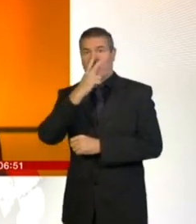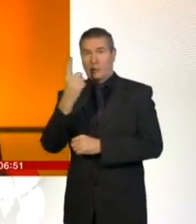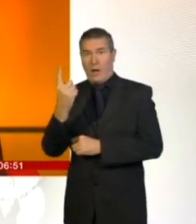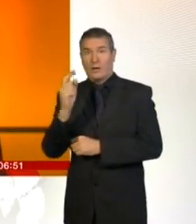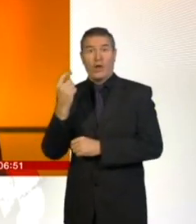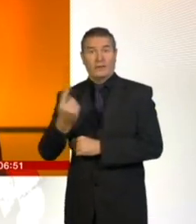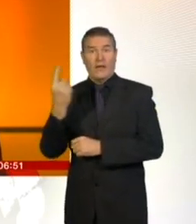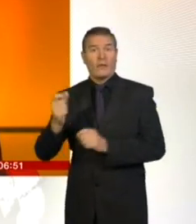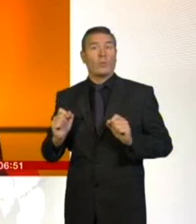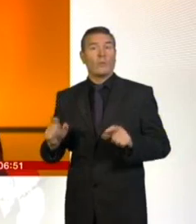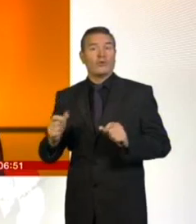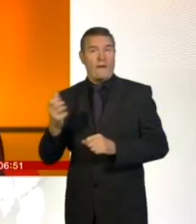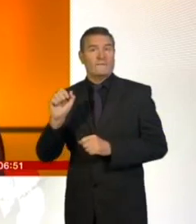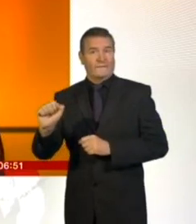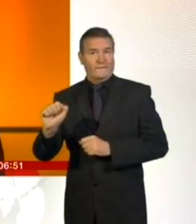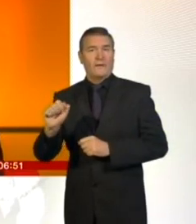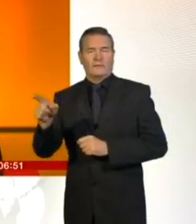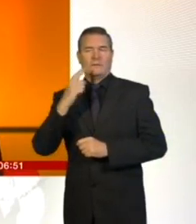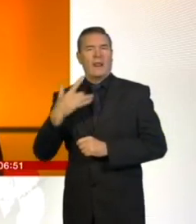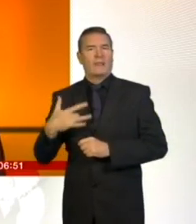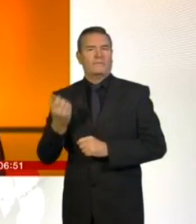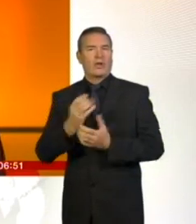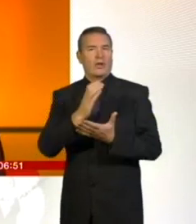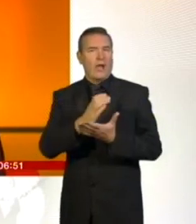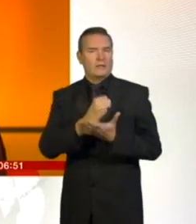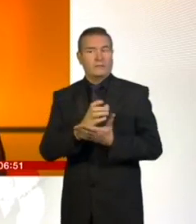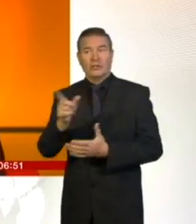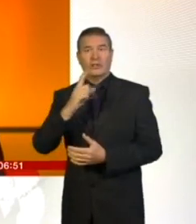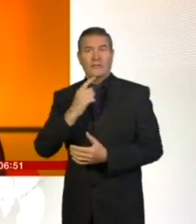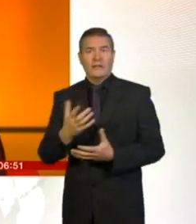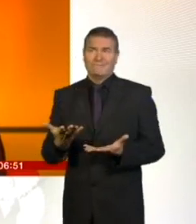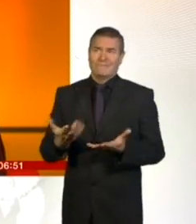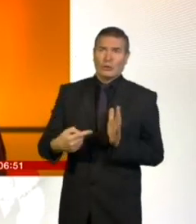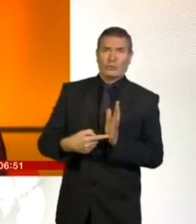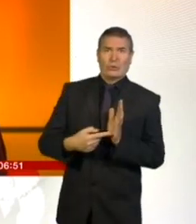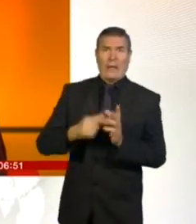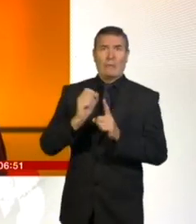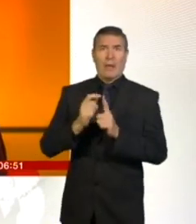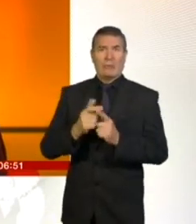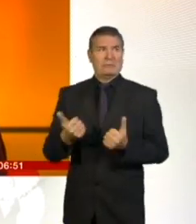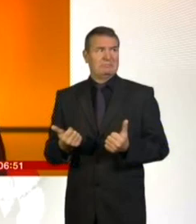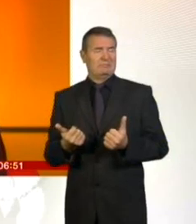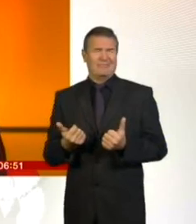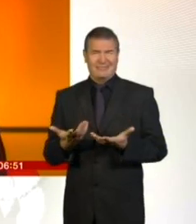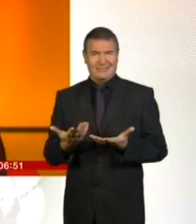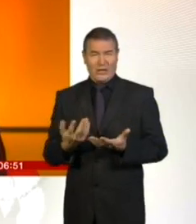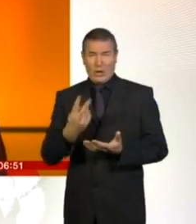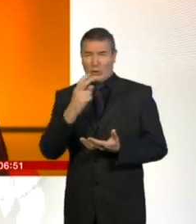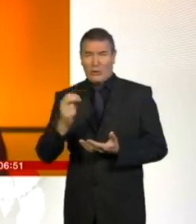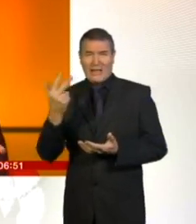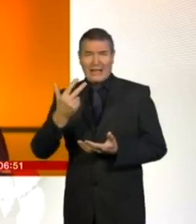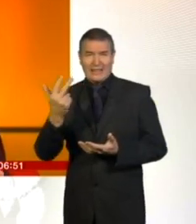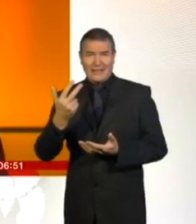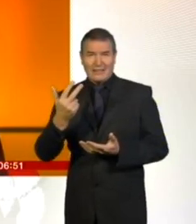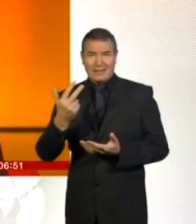old. She's from Cardiff, and she says that, like lots of people, Purple Tuesday, great idea, but why in 2018 are we going to have to tell